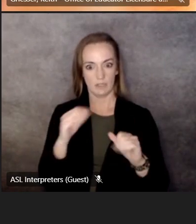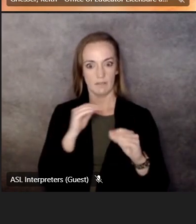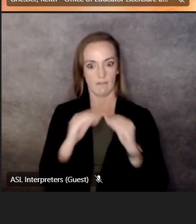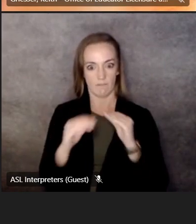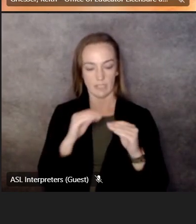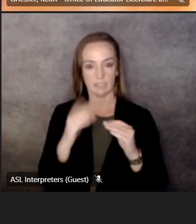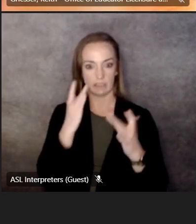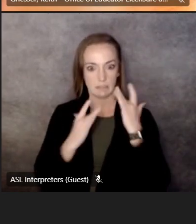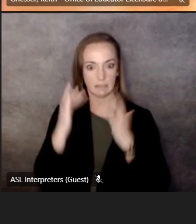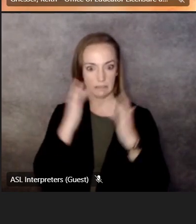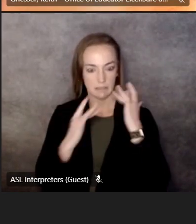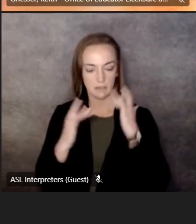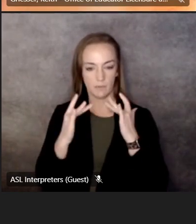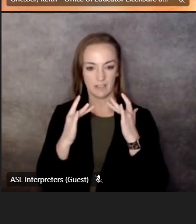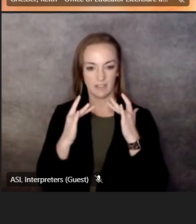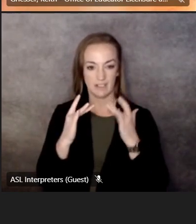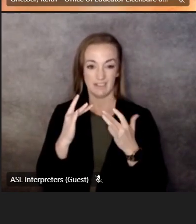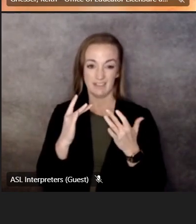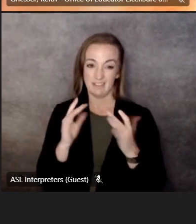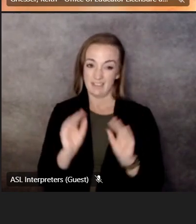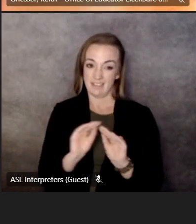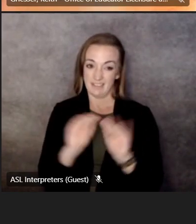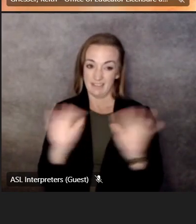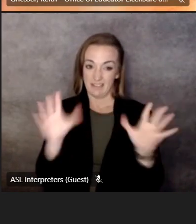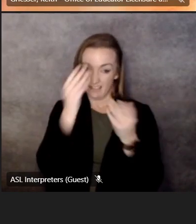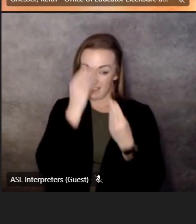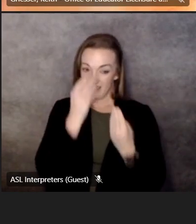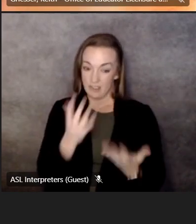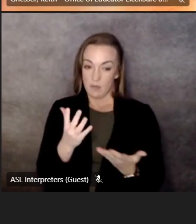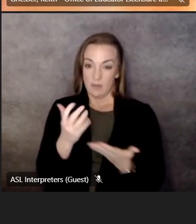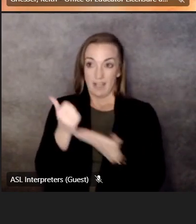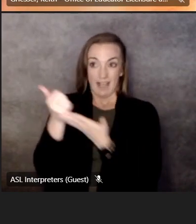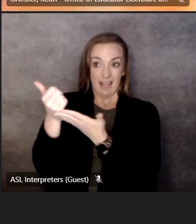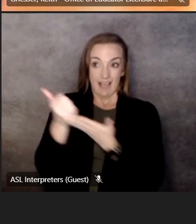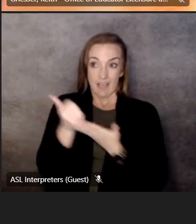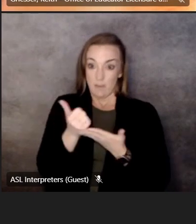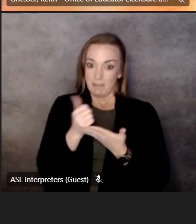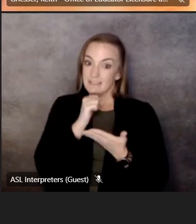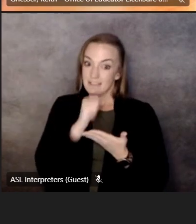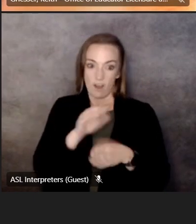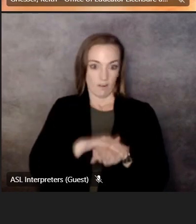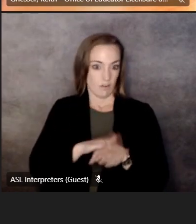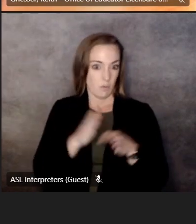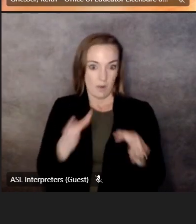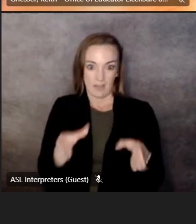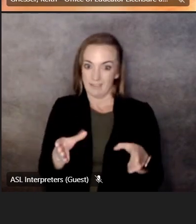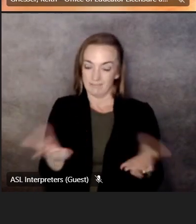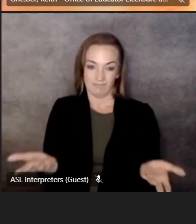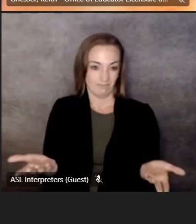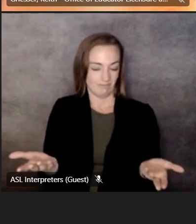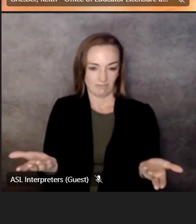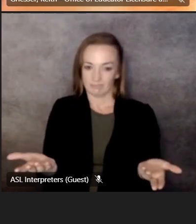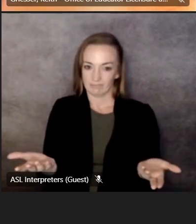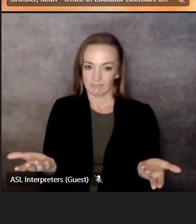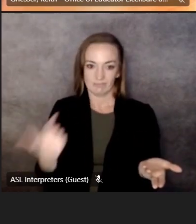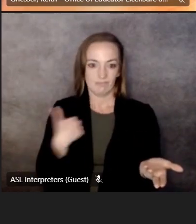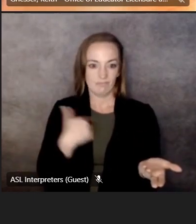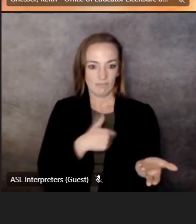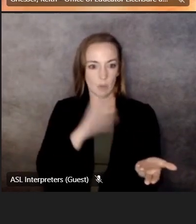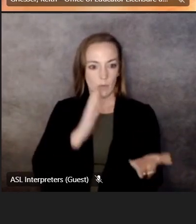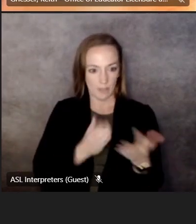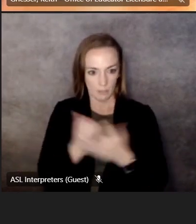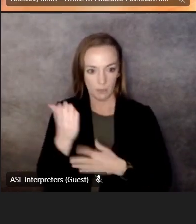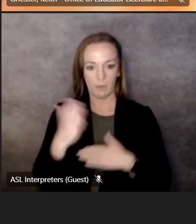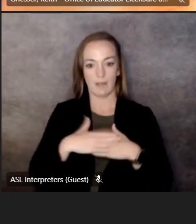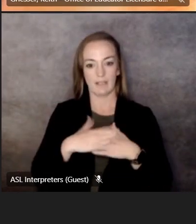the message that I would just clearly relay is that help is not on the way, and that we're going to go through at least another year and perhaps into